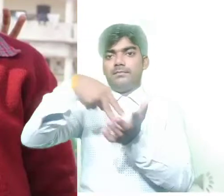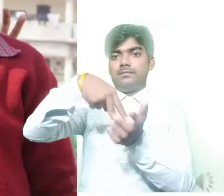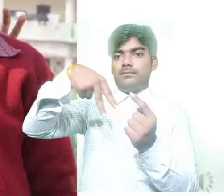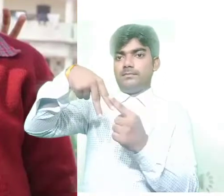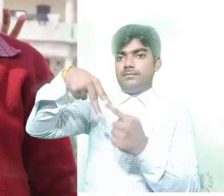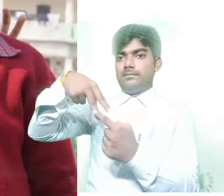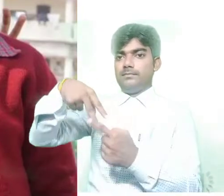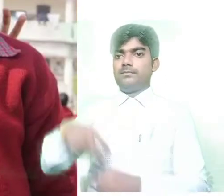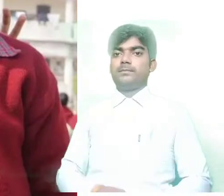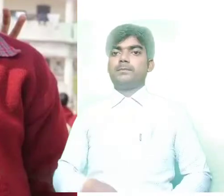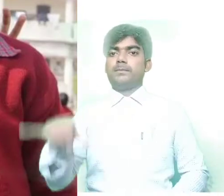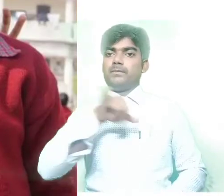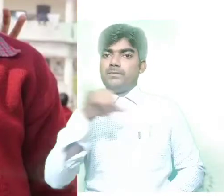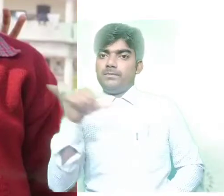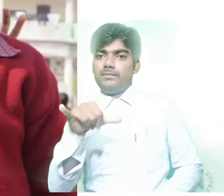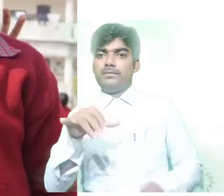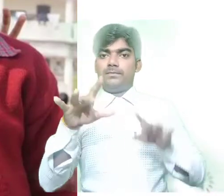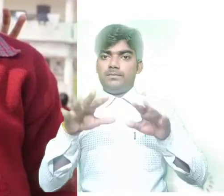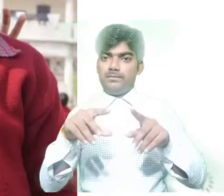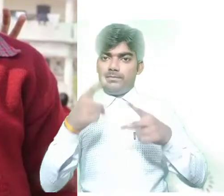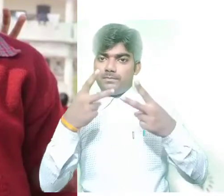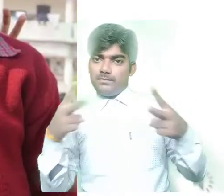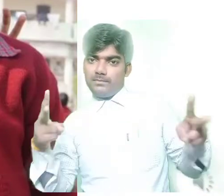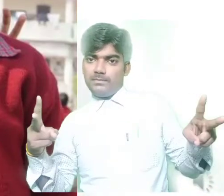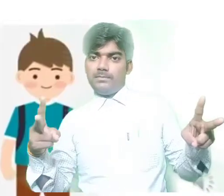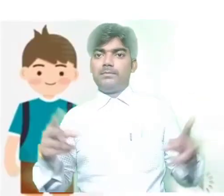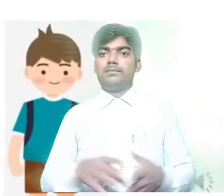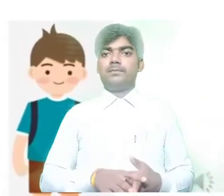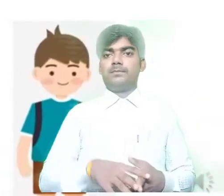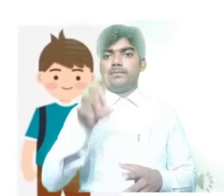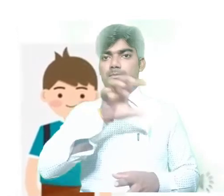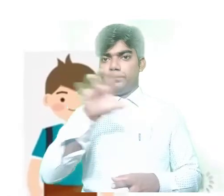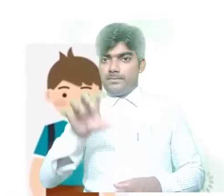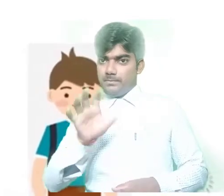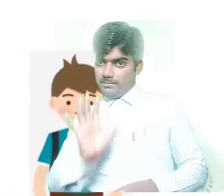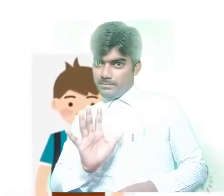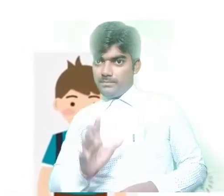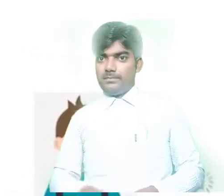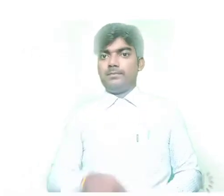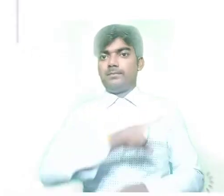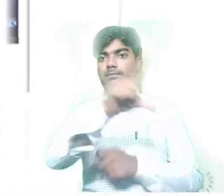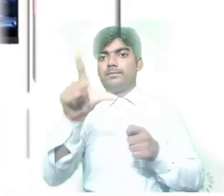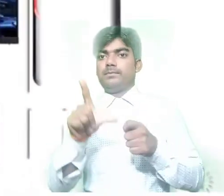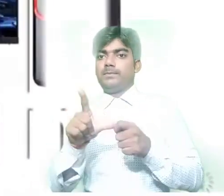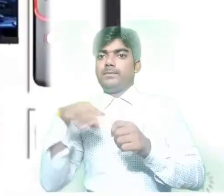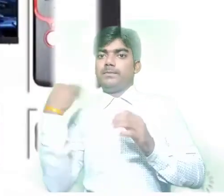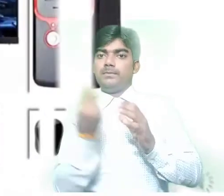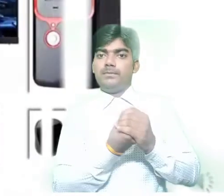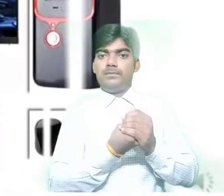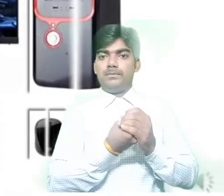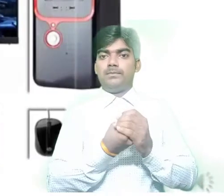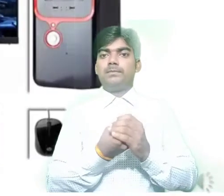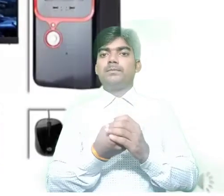hands and legs. Similarly, a computer is also made up of various parts. All these parts together